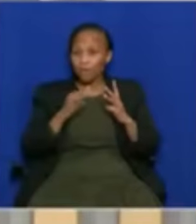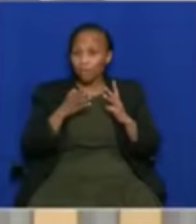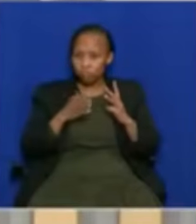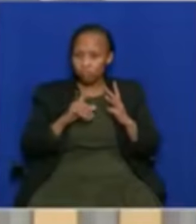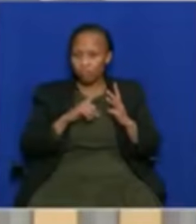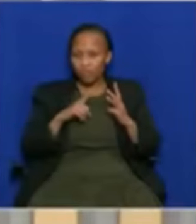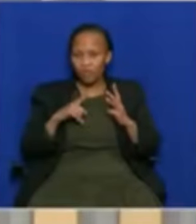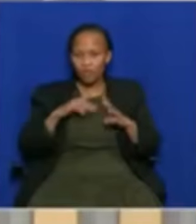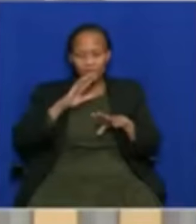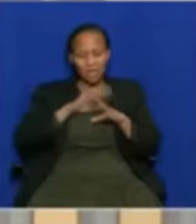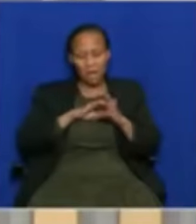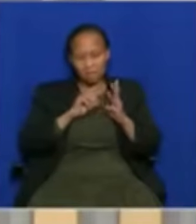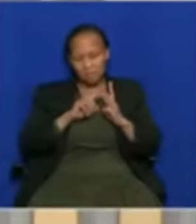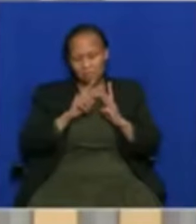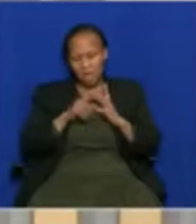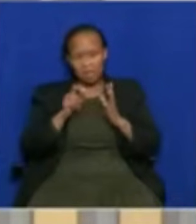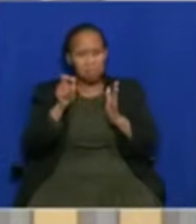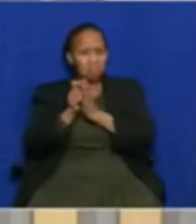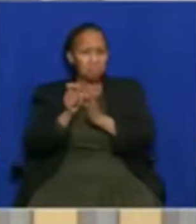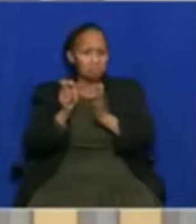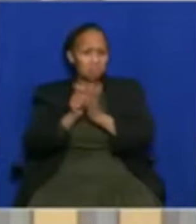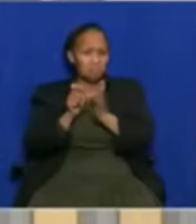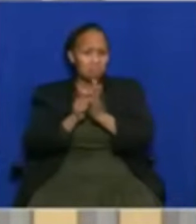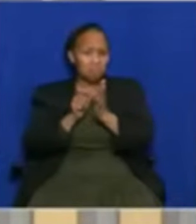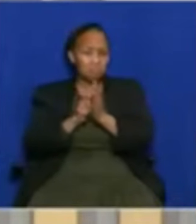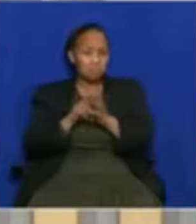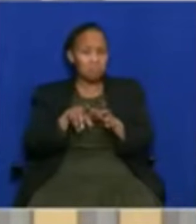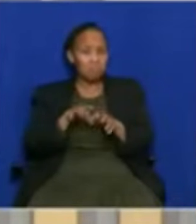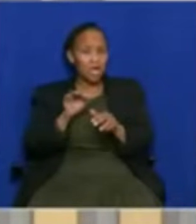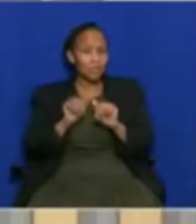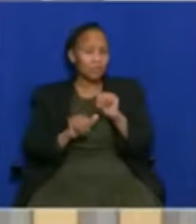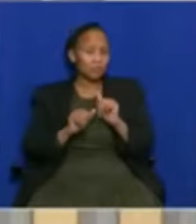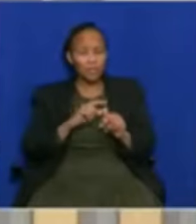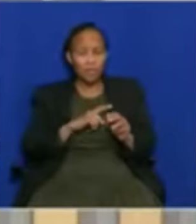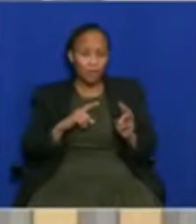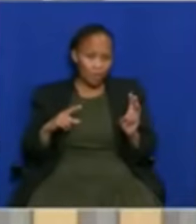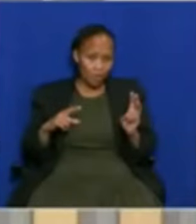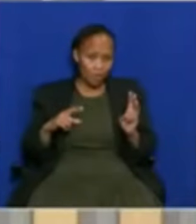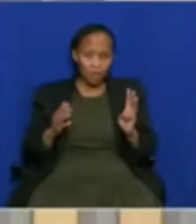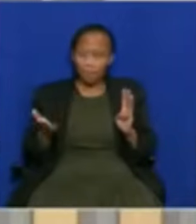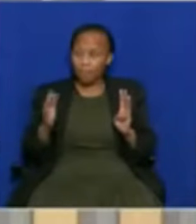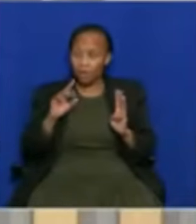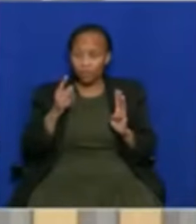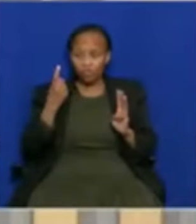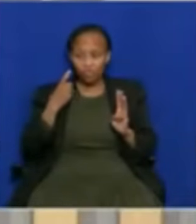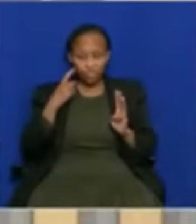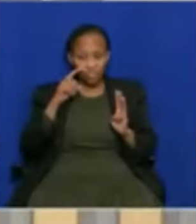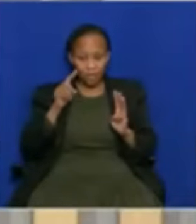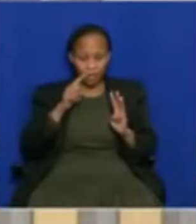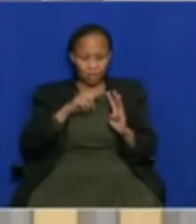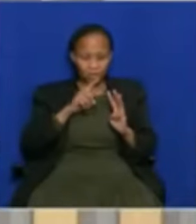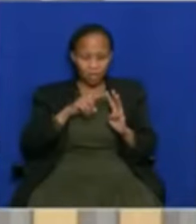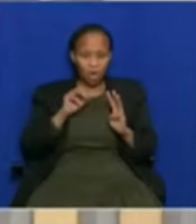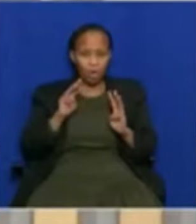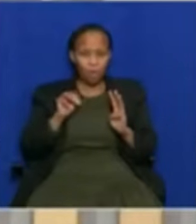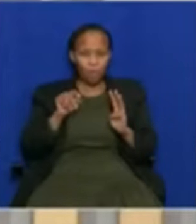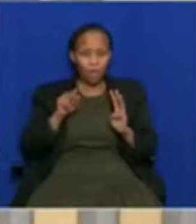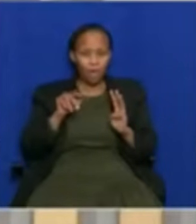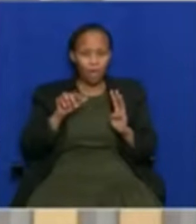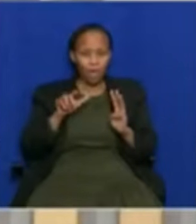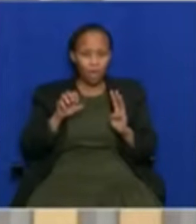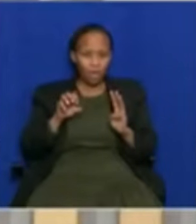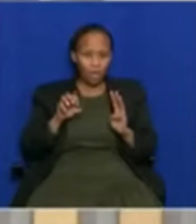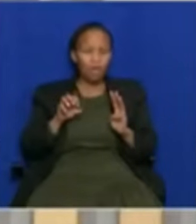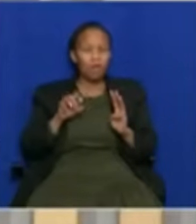assessments and what they've written there. And when you look at Mokwele, who does not have any police background